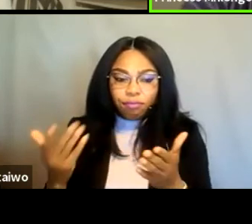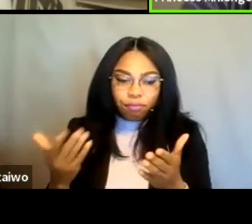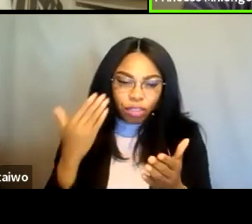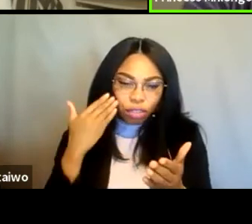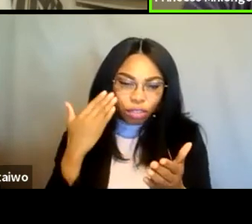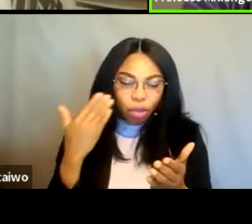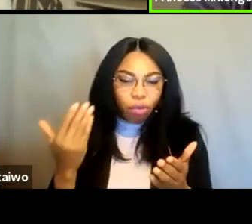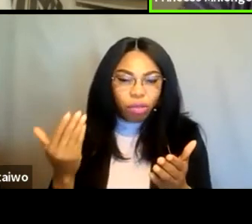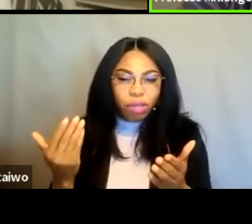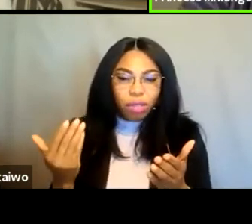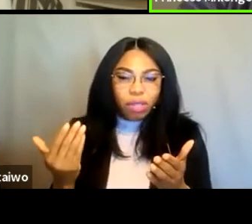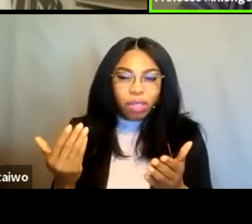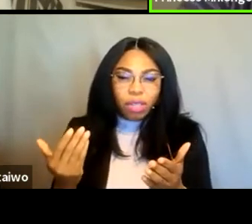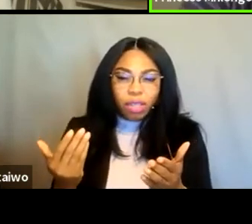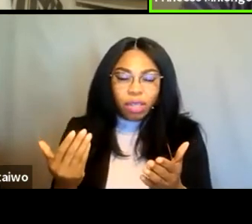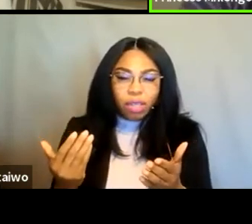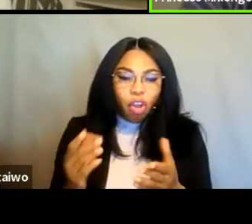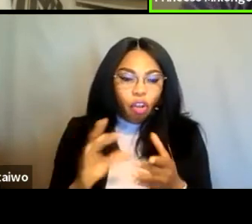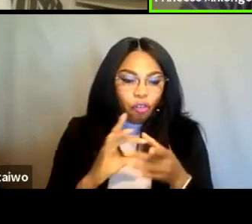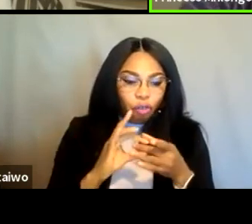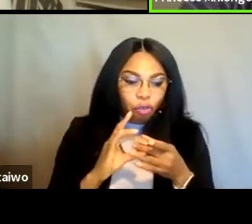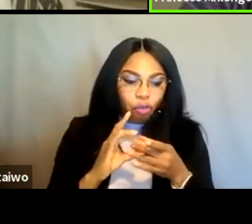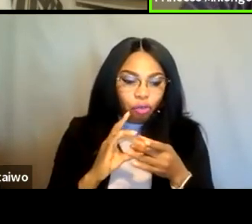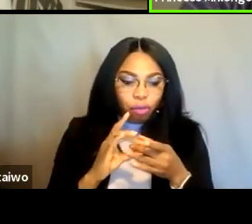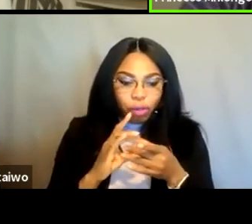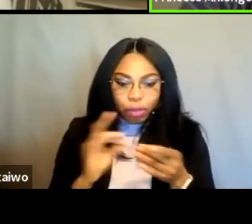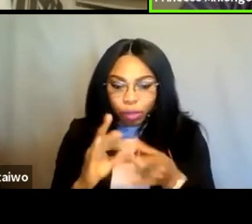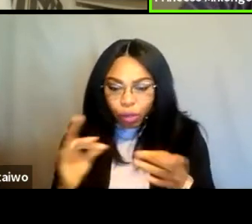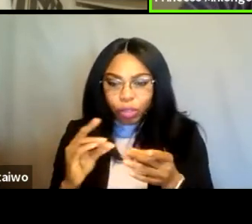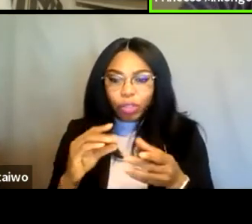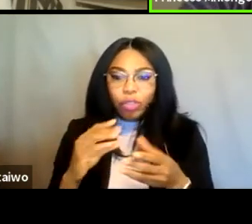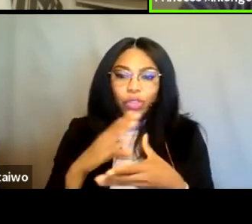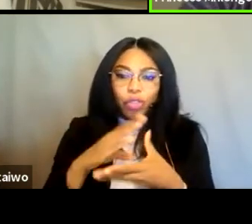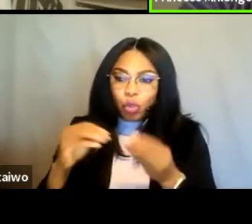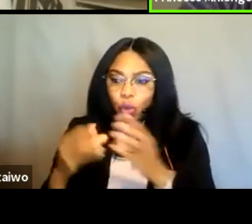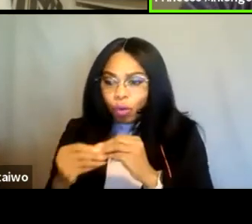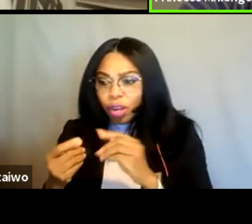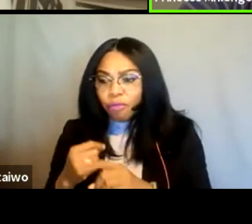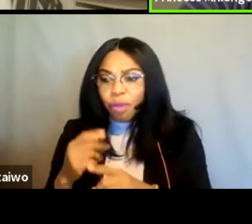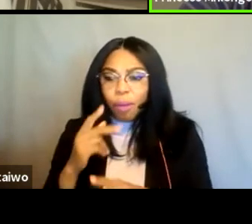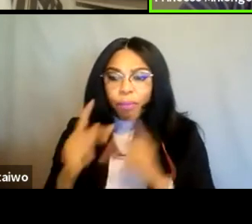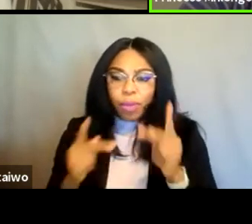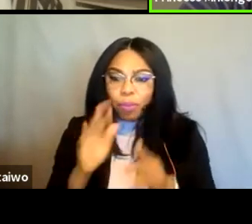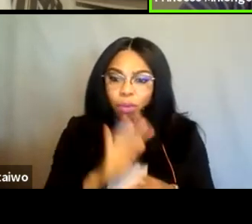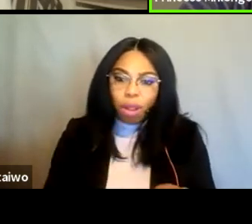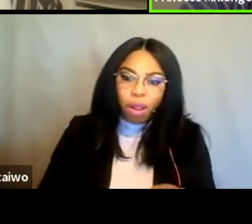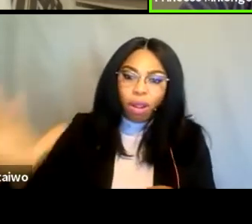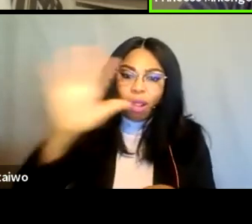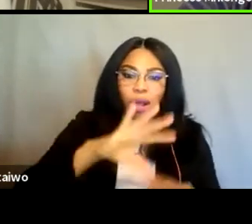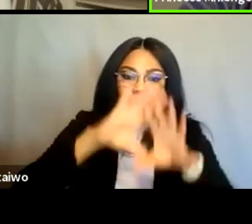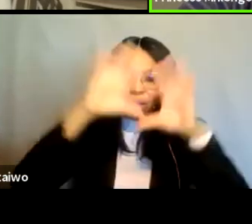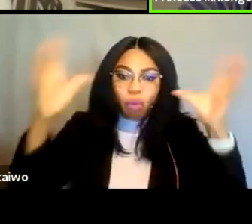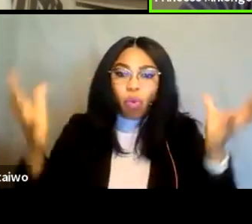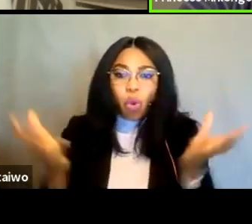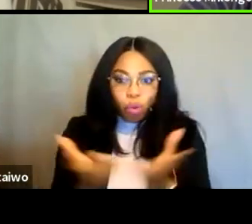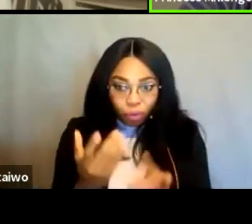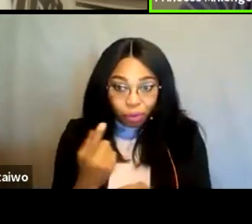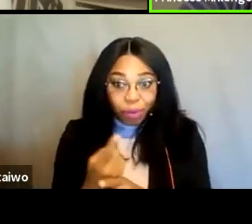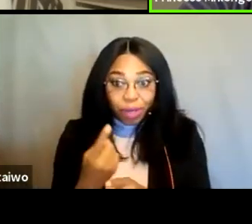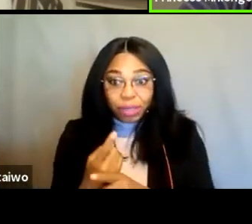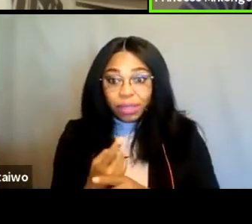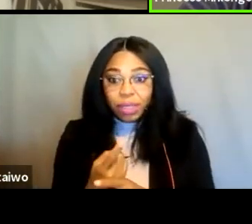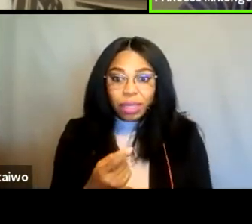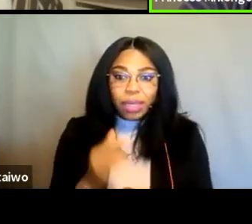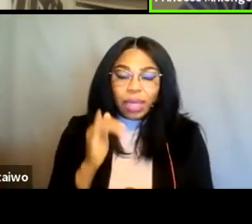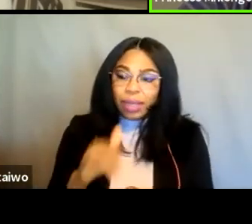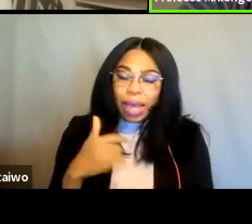of just relaying a story from people from all over the world, right? Has been